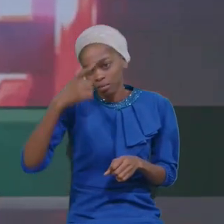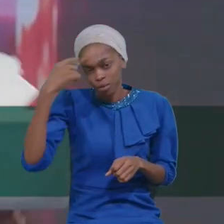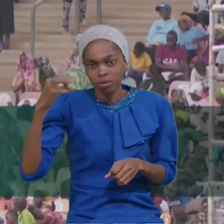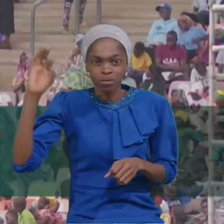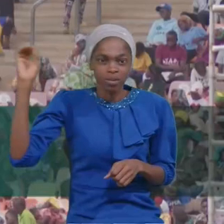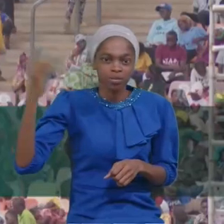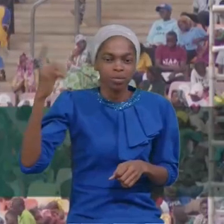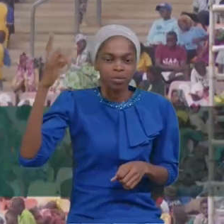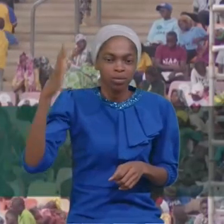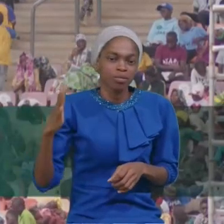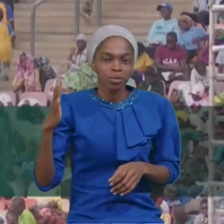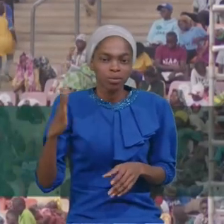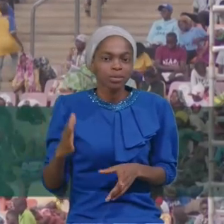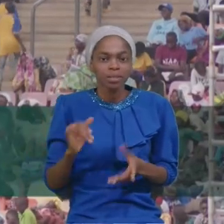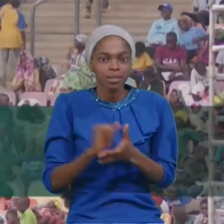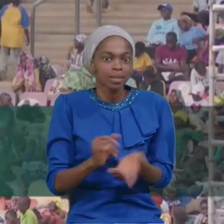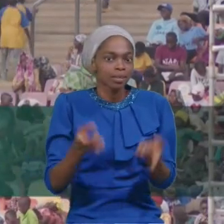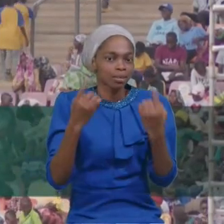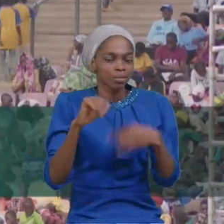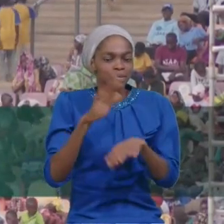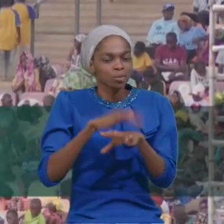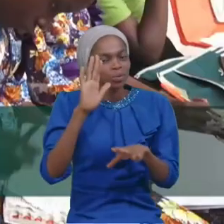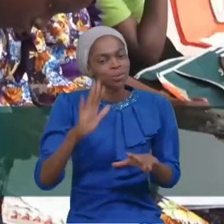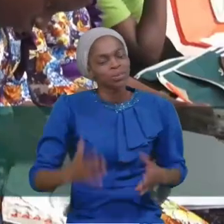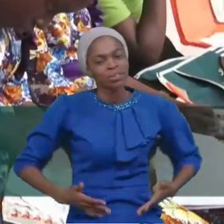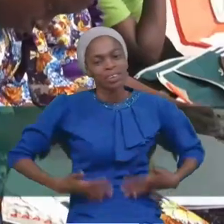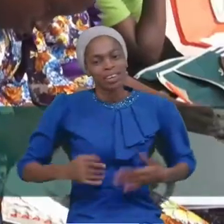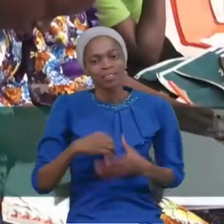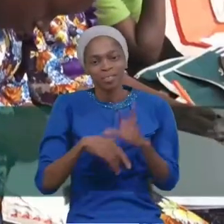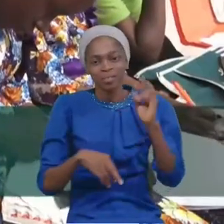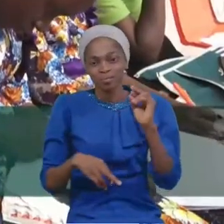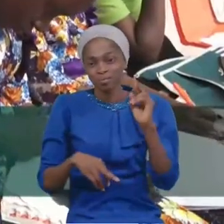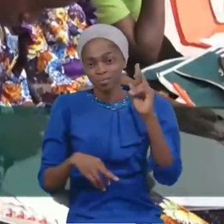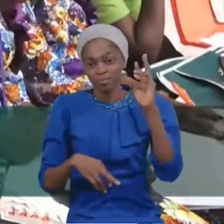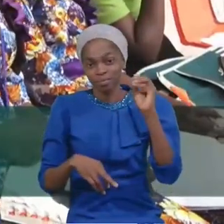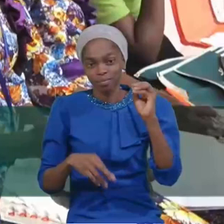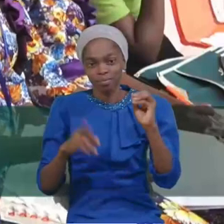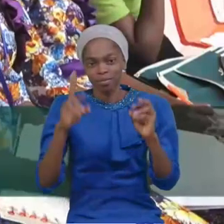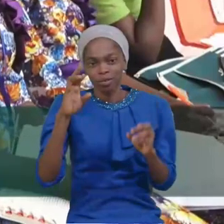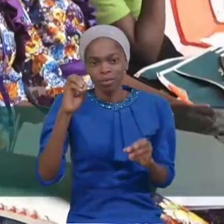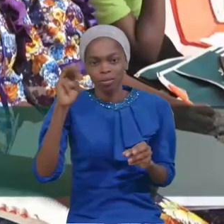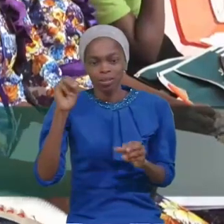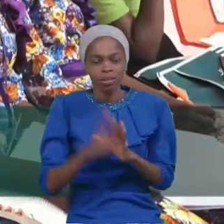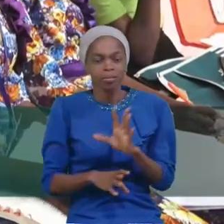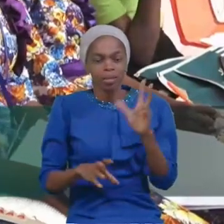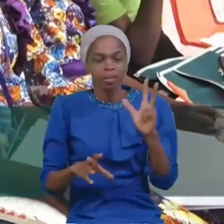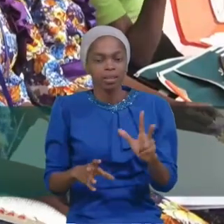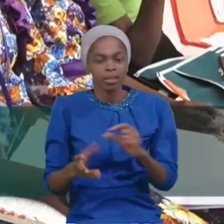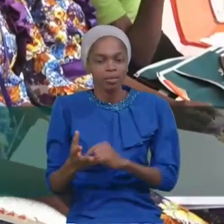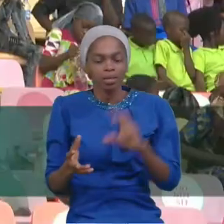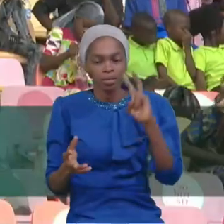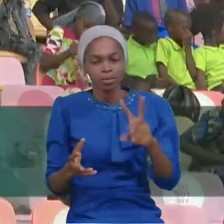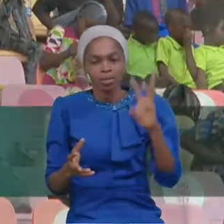from verse 26, Romans chapter 3, verse 26 is telling us,